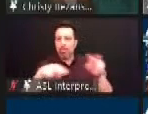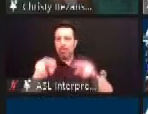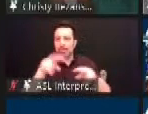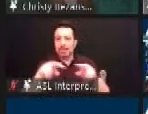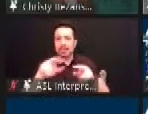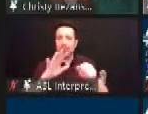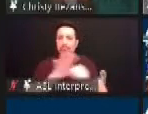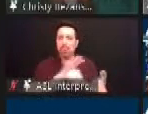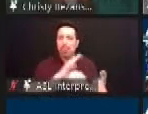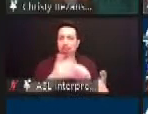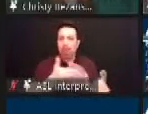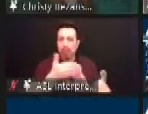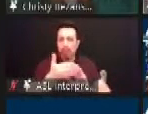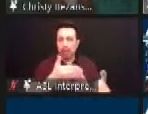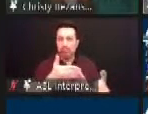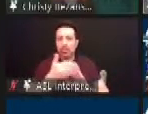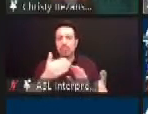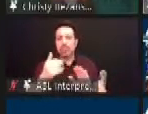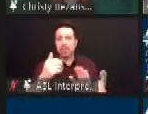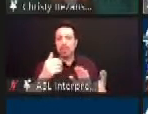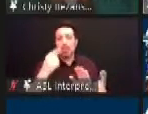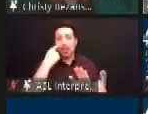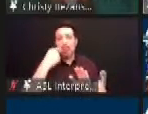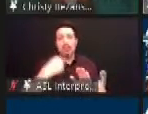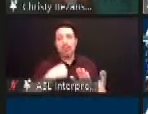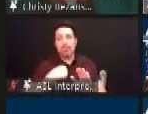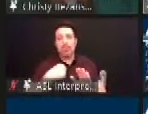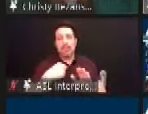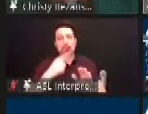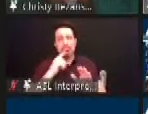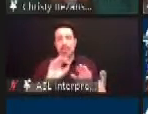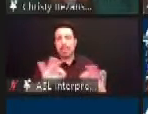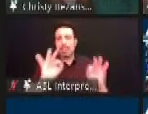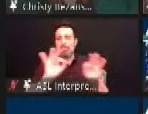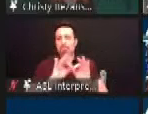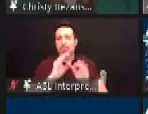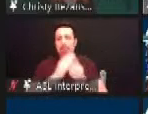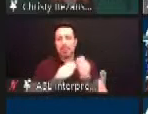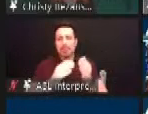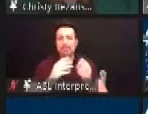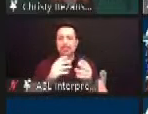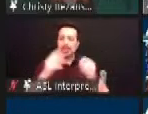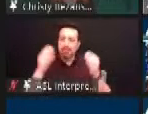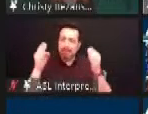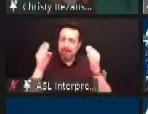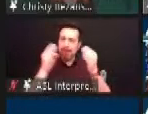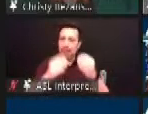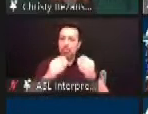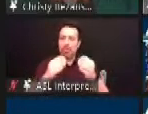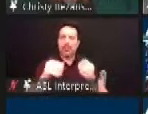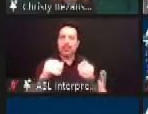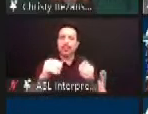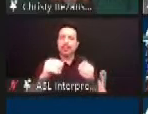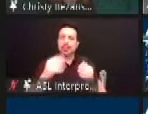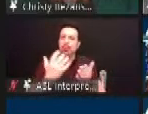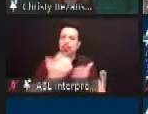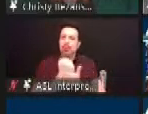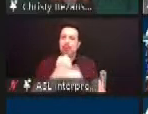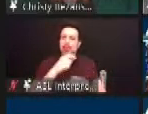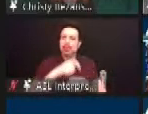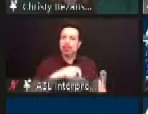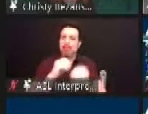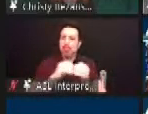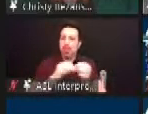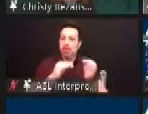whole operation, it's really an imperative piece that can keep focus and utilize our time more